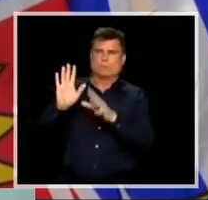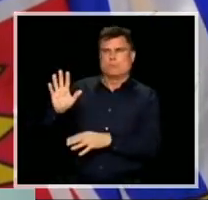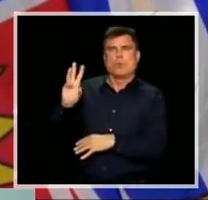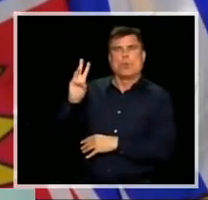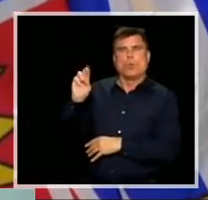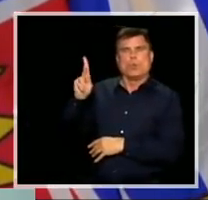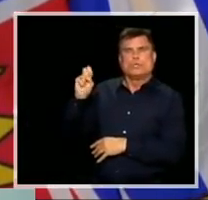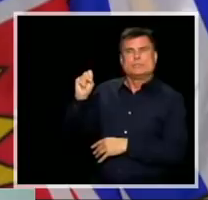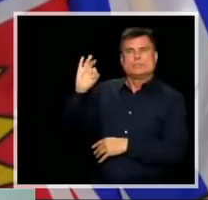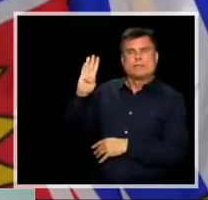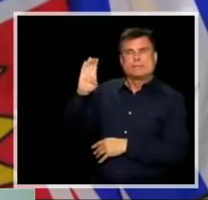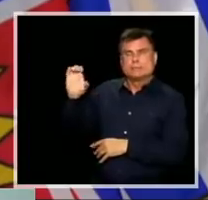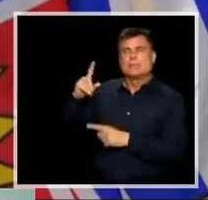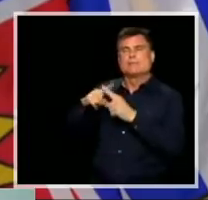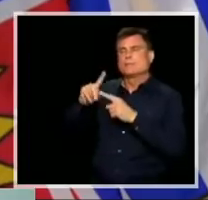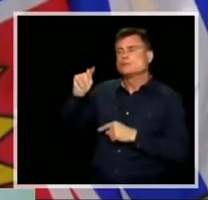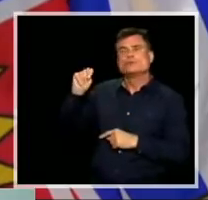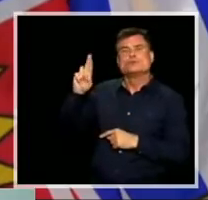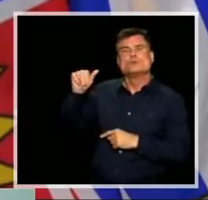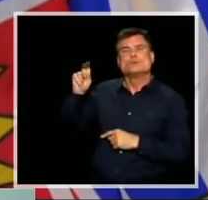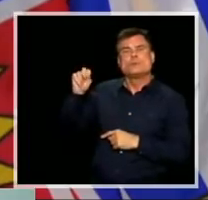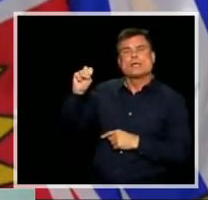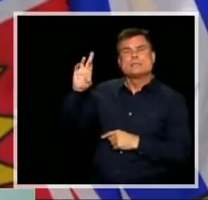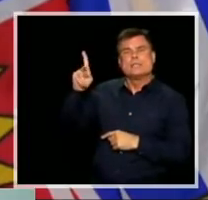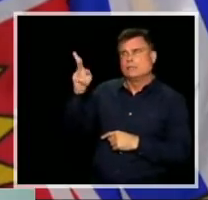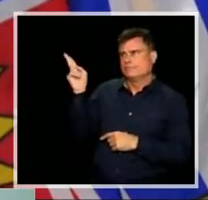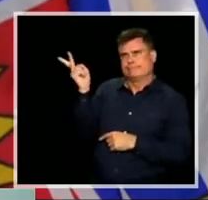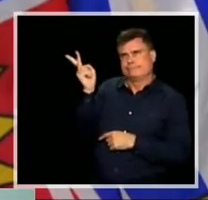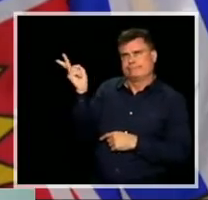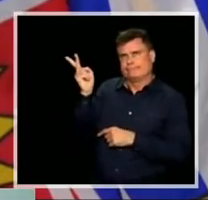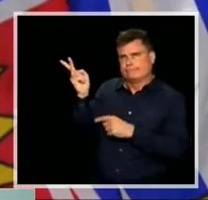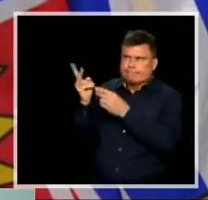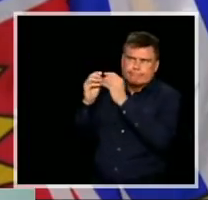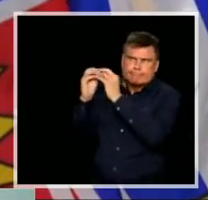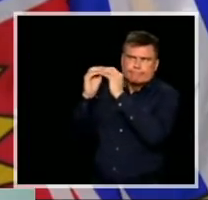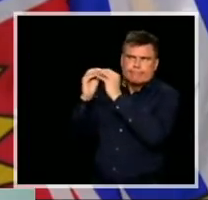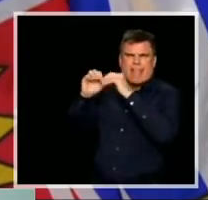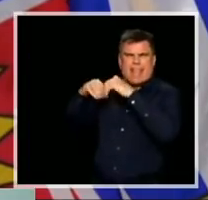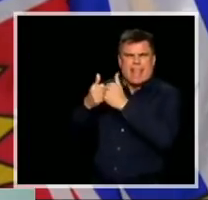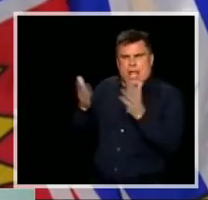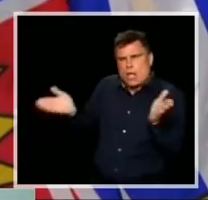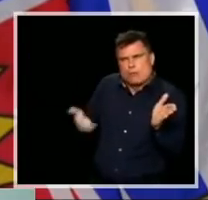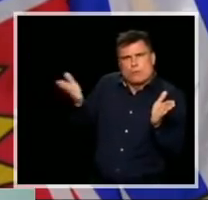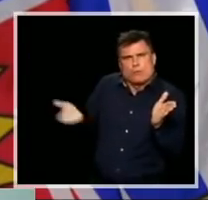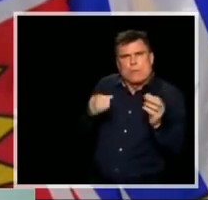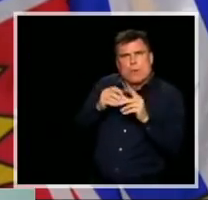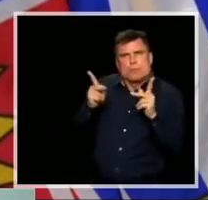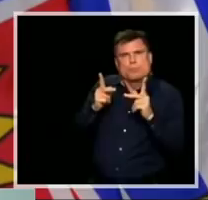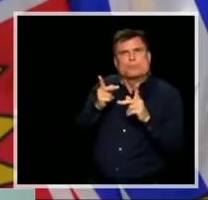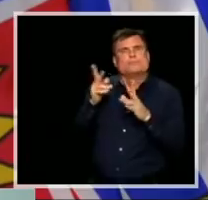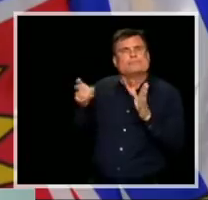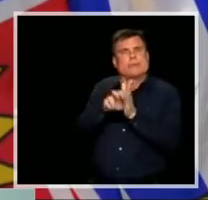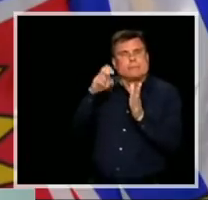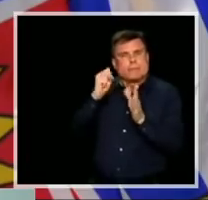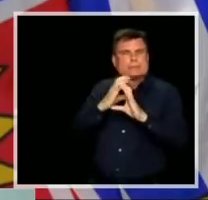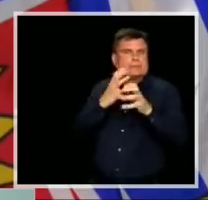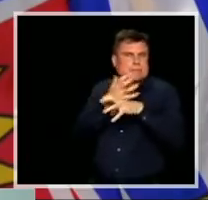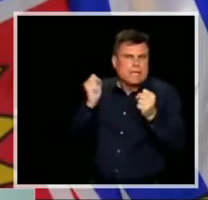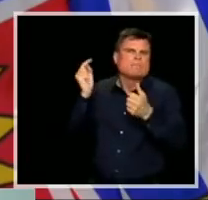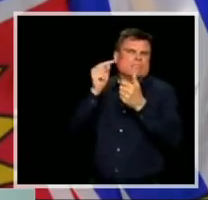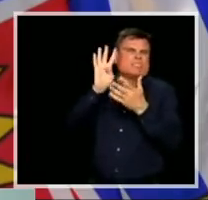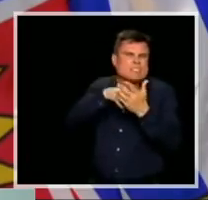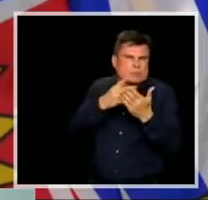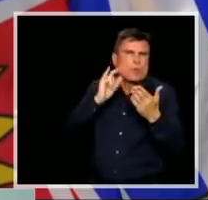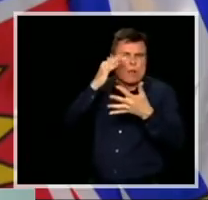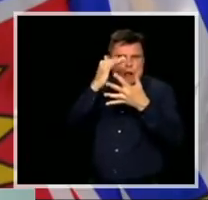the BC Federation of Recreational the BC, oh, I'm sorry, I forget the acronym. I can get that for you. But